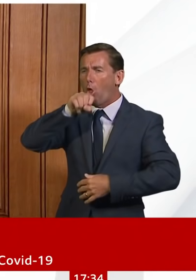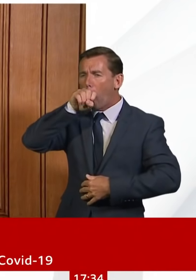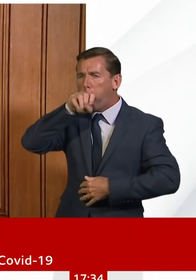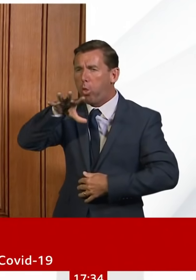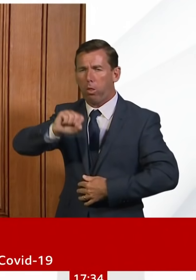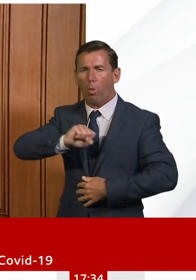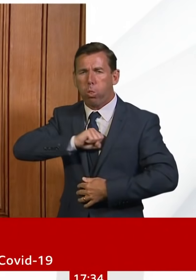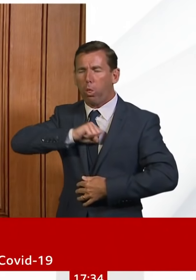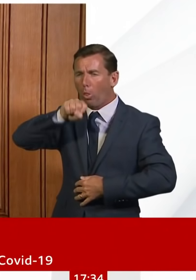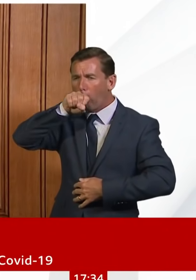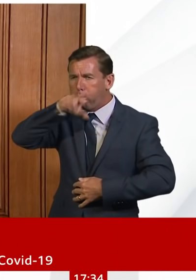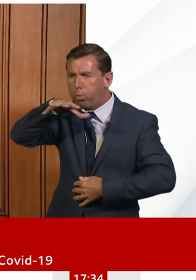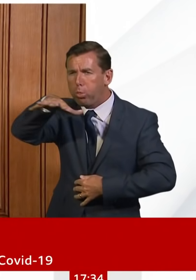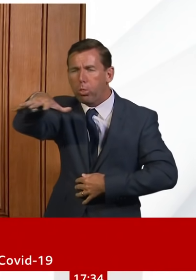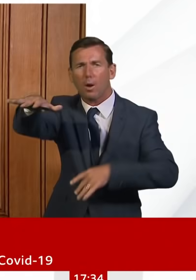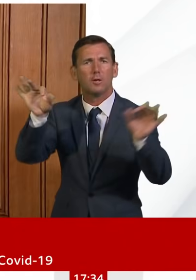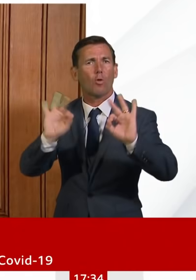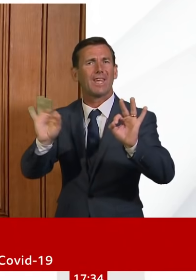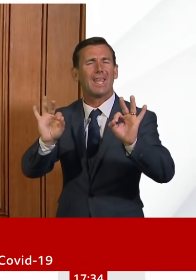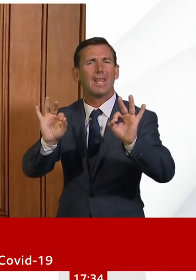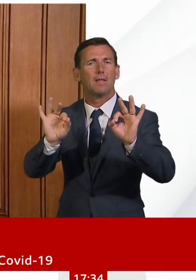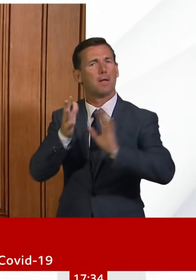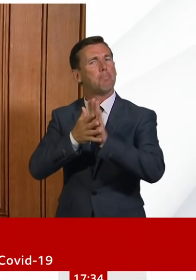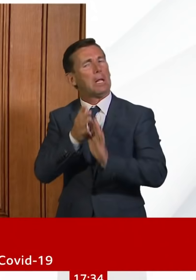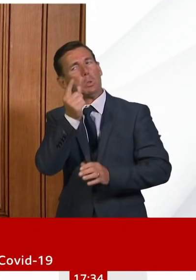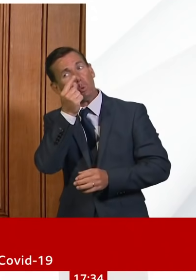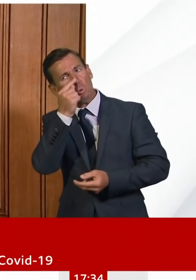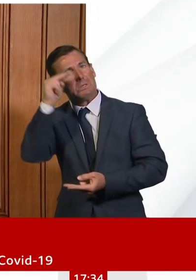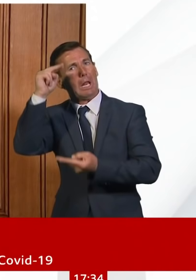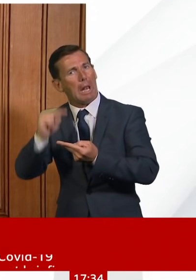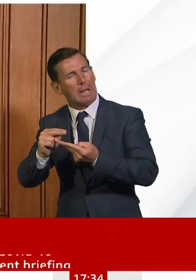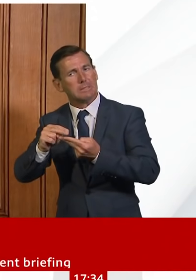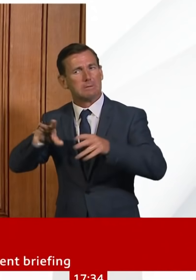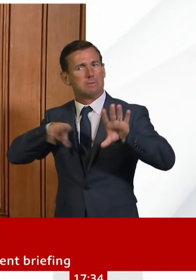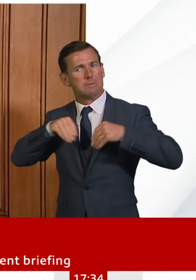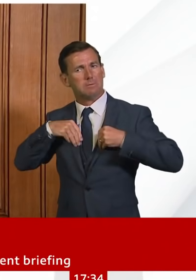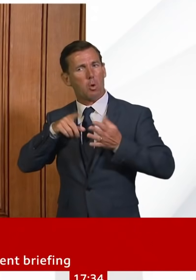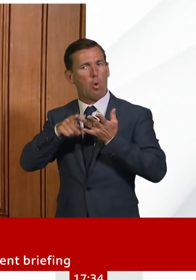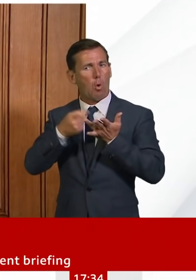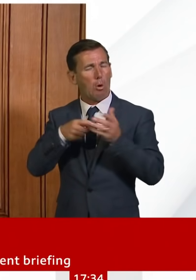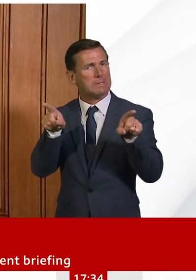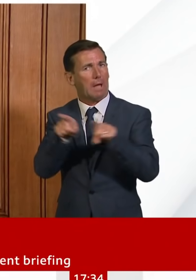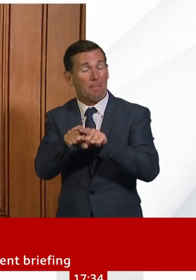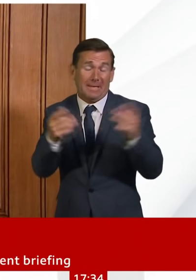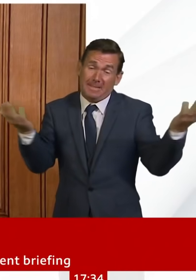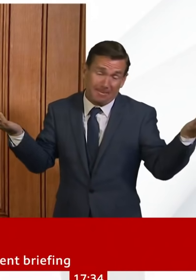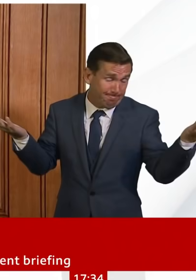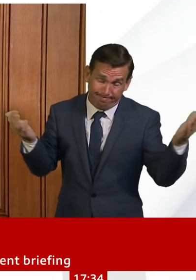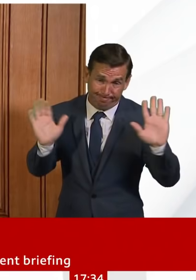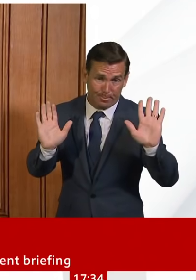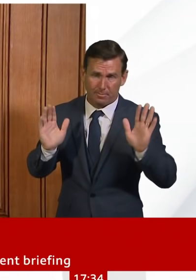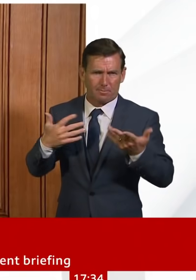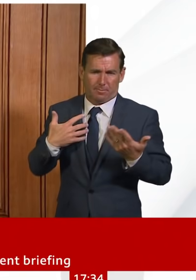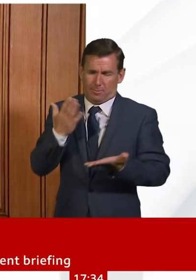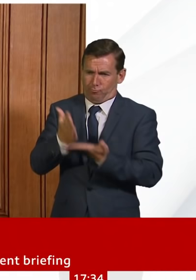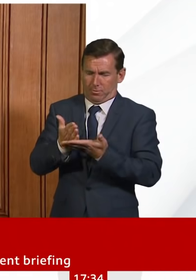virus to the same amount. So I think it's absolutely impossible to rule out that there are